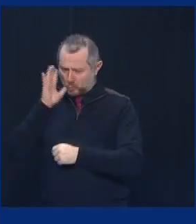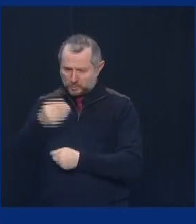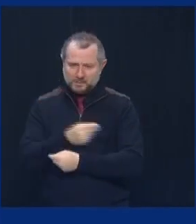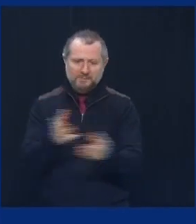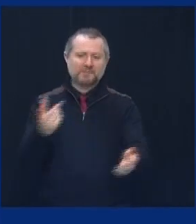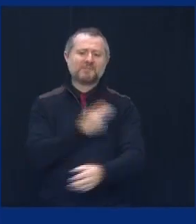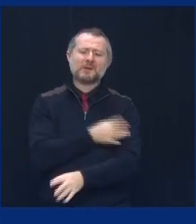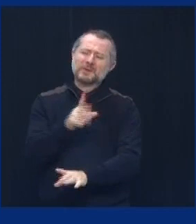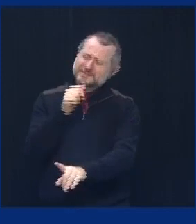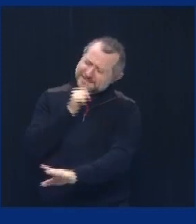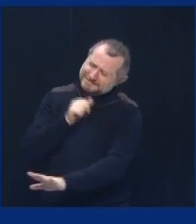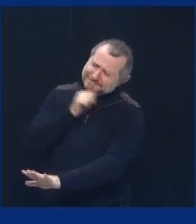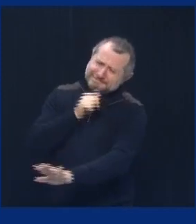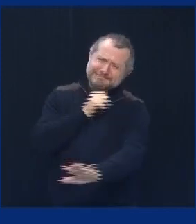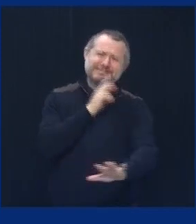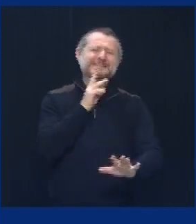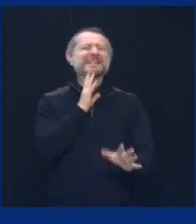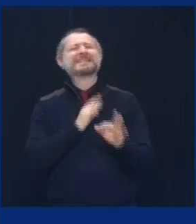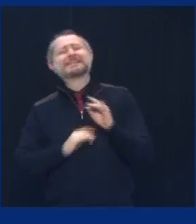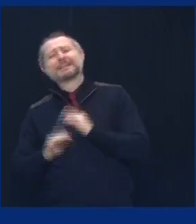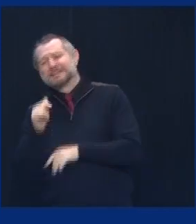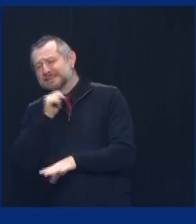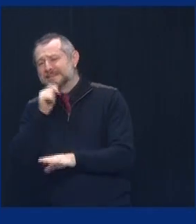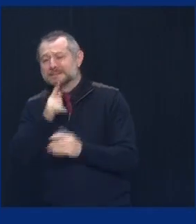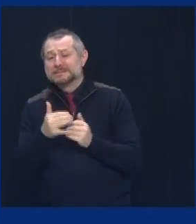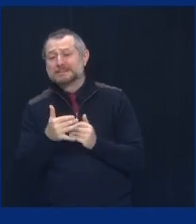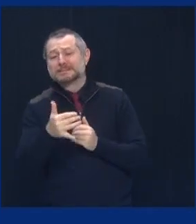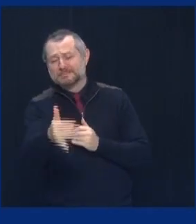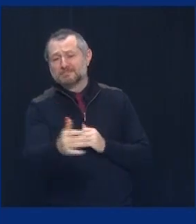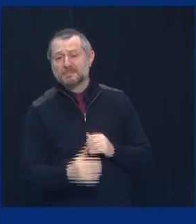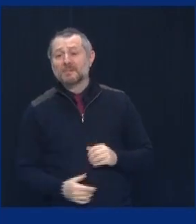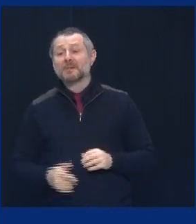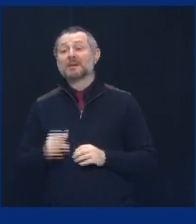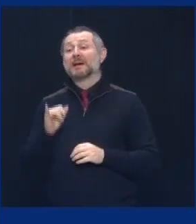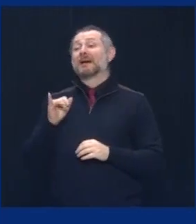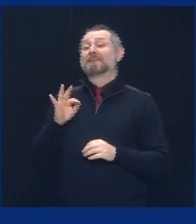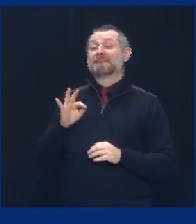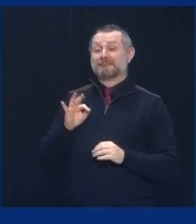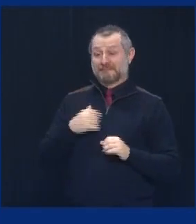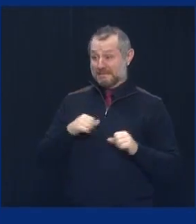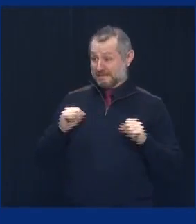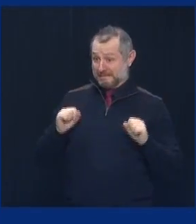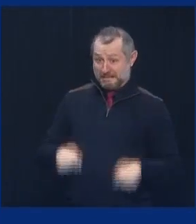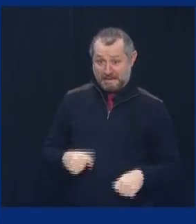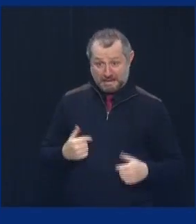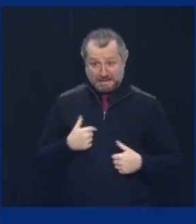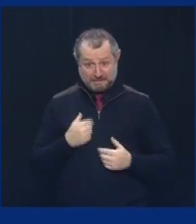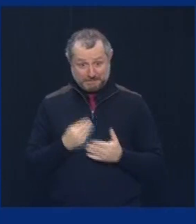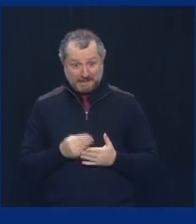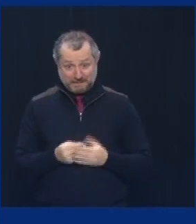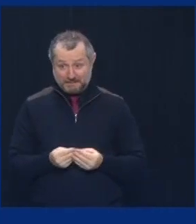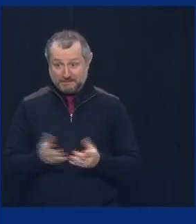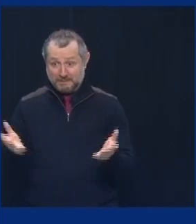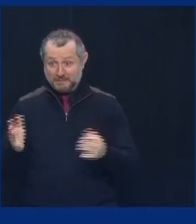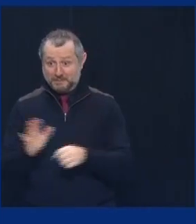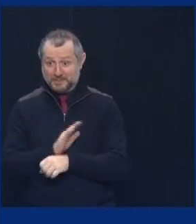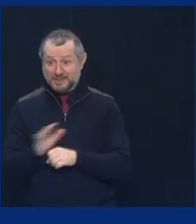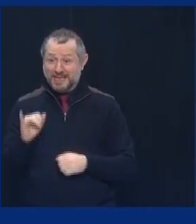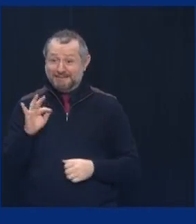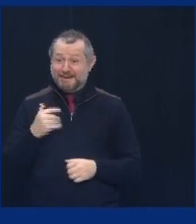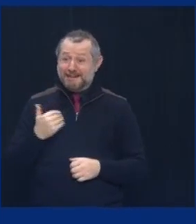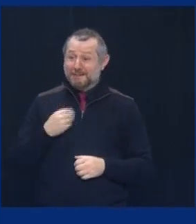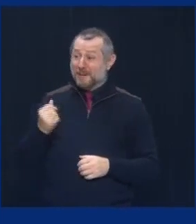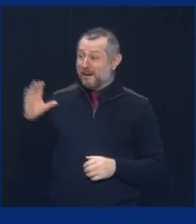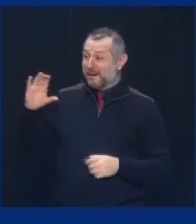there. If we are in a situation in this state to provide business relief, and we have